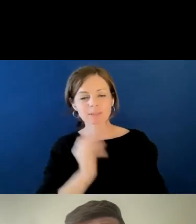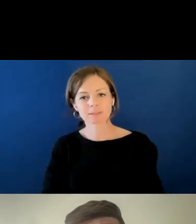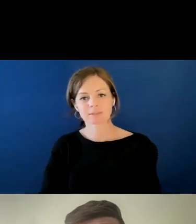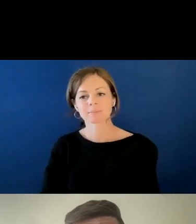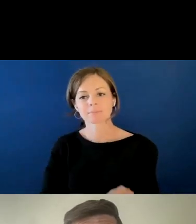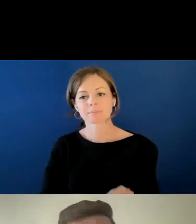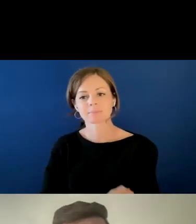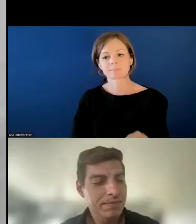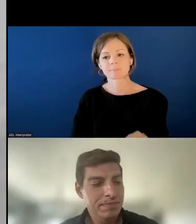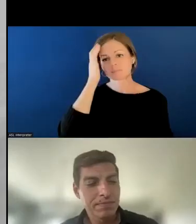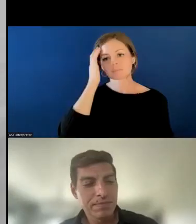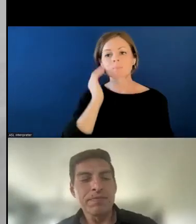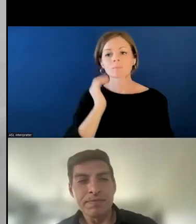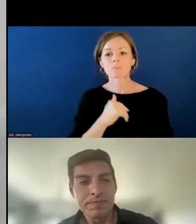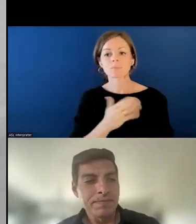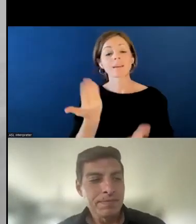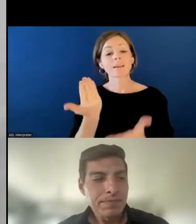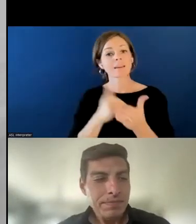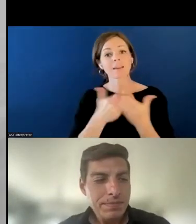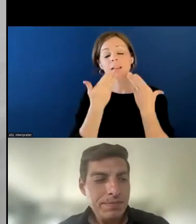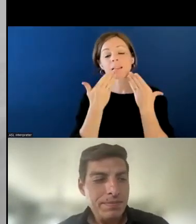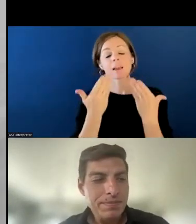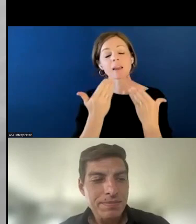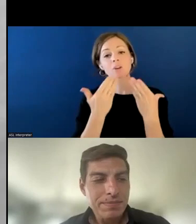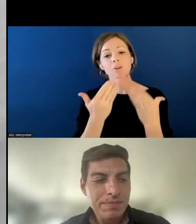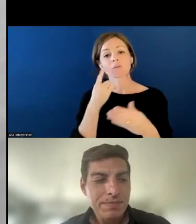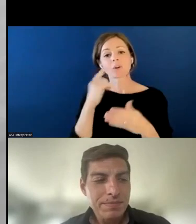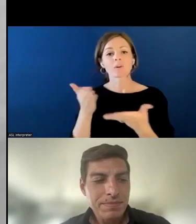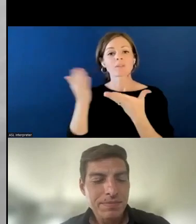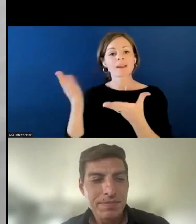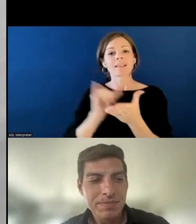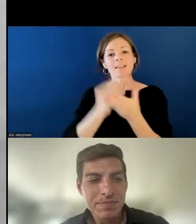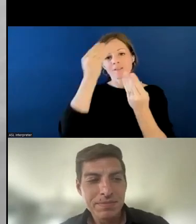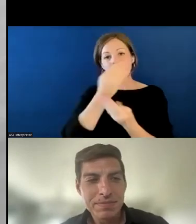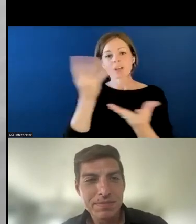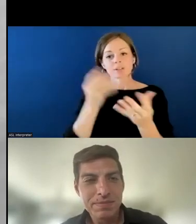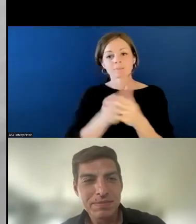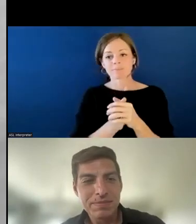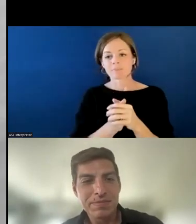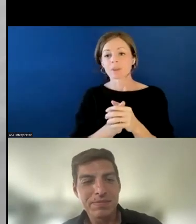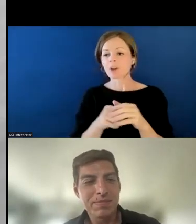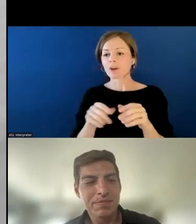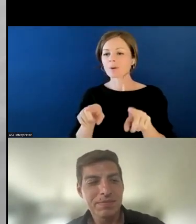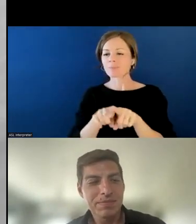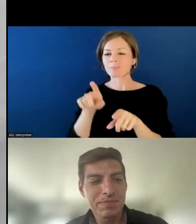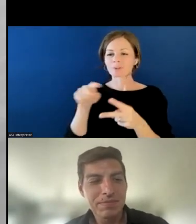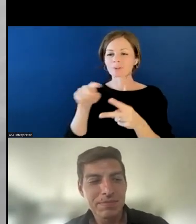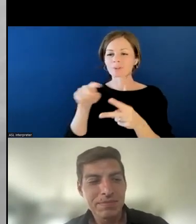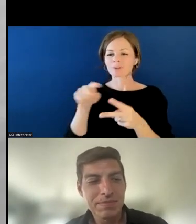Derek, again, thank you. Thank you for providing that information. And I can tell you, as you both were speaking, both you and